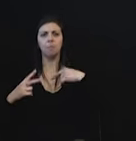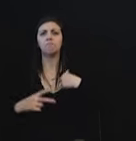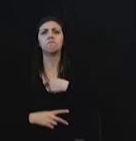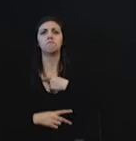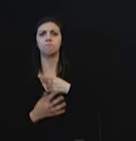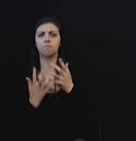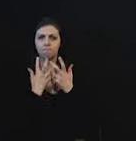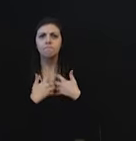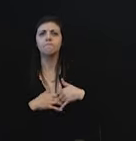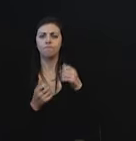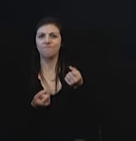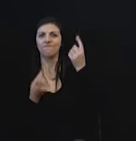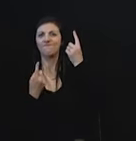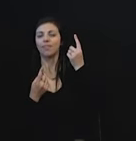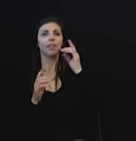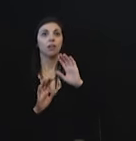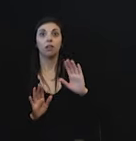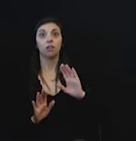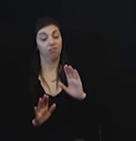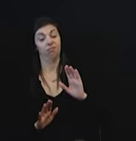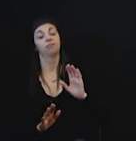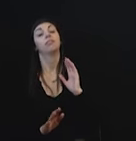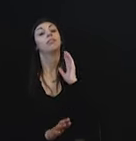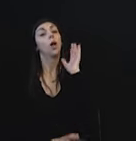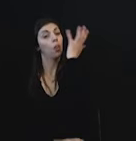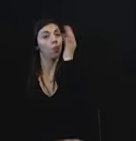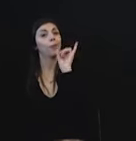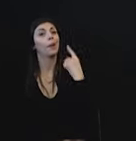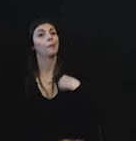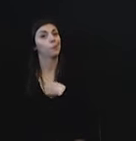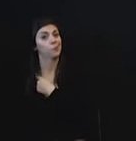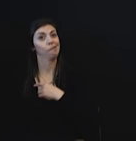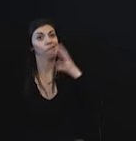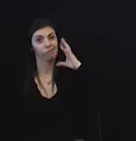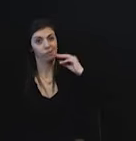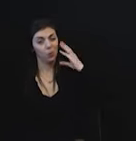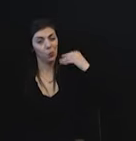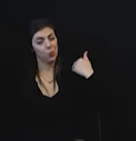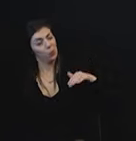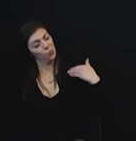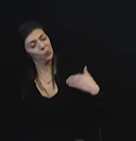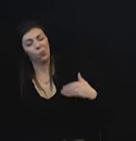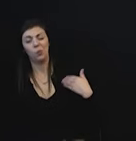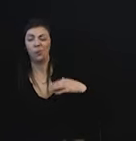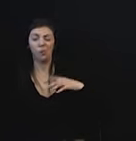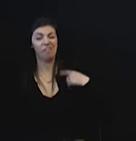looks like coming into a room of people who've been through some stuff, who knows that Jesus is the only way.